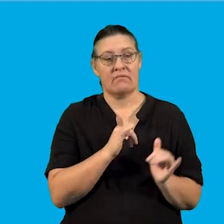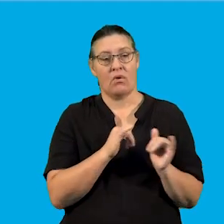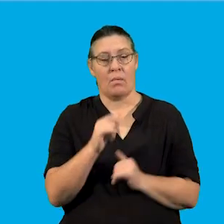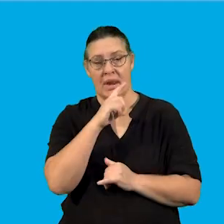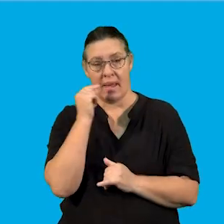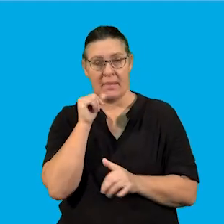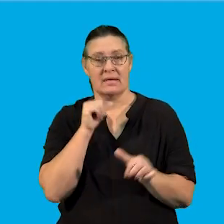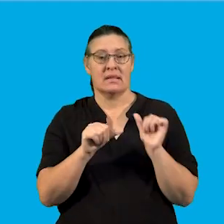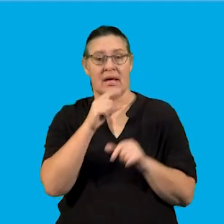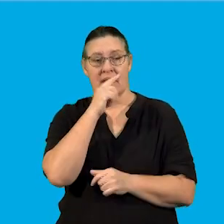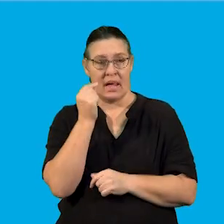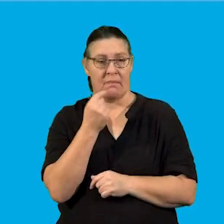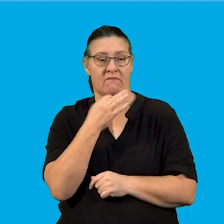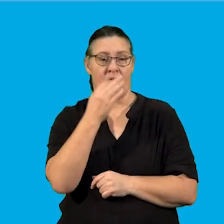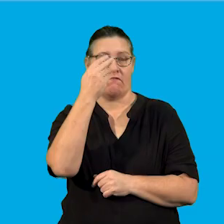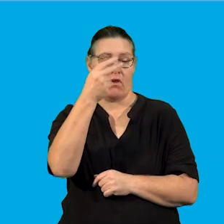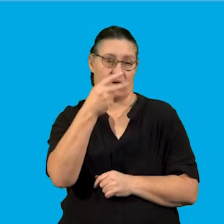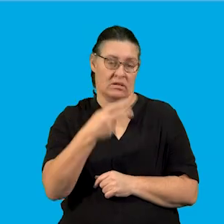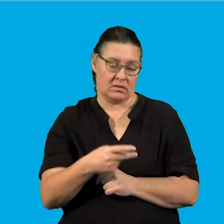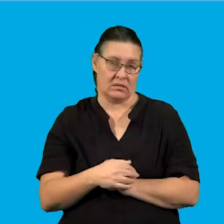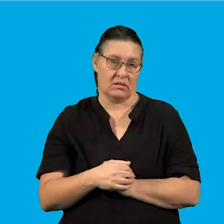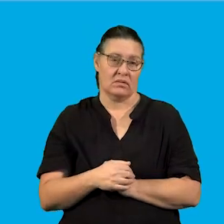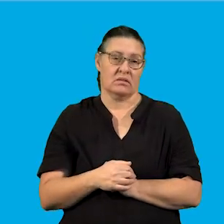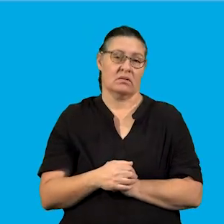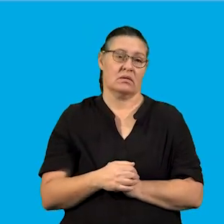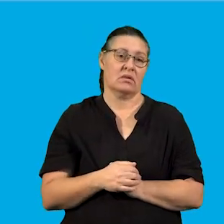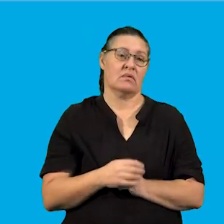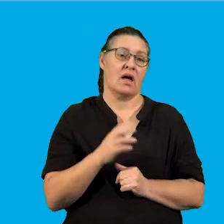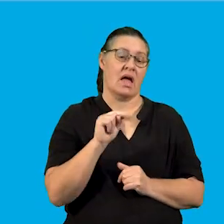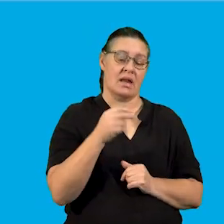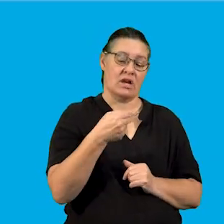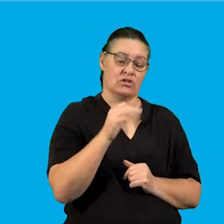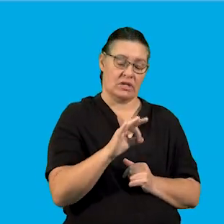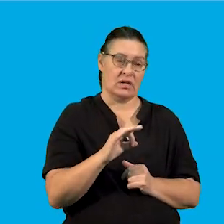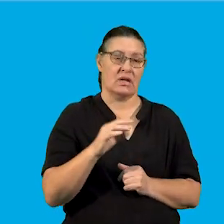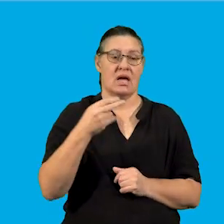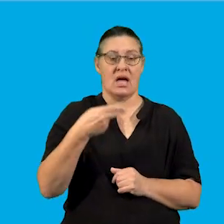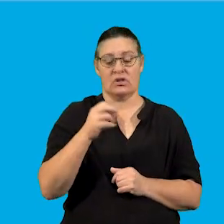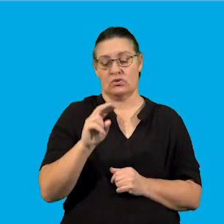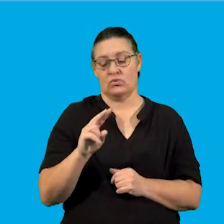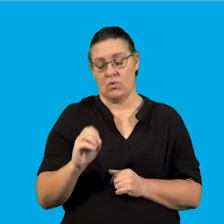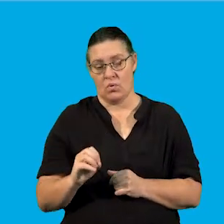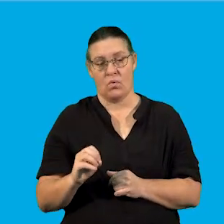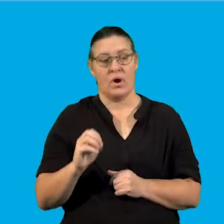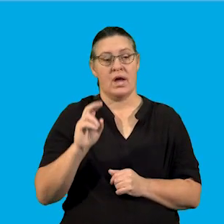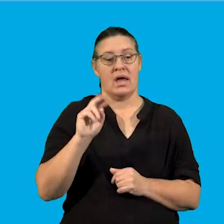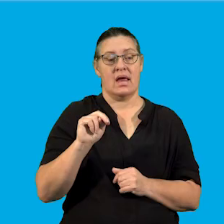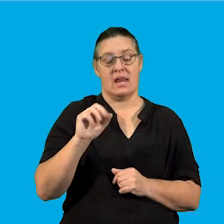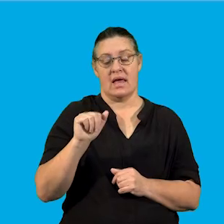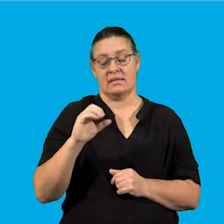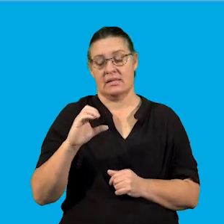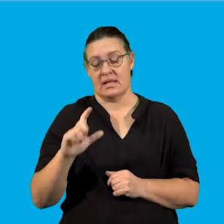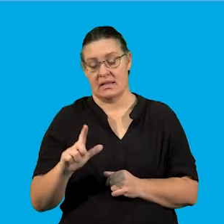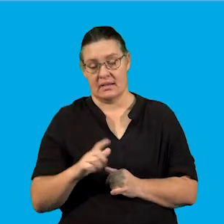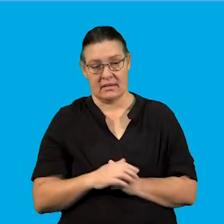Now, give the common name and the scientific name for the following compounds. We have NH3, we have H2O, and then the last one,